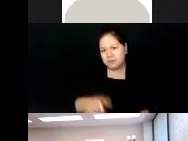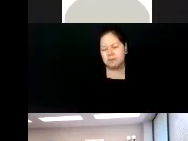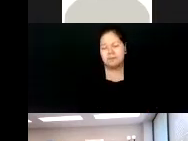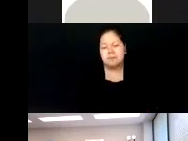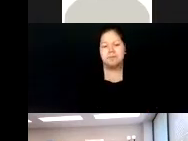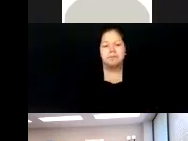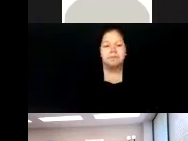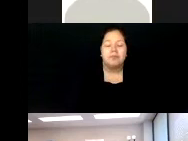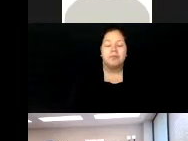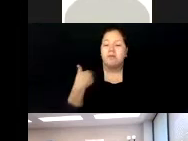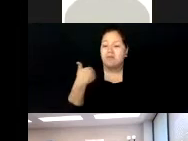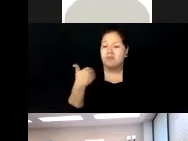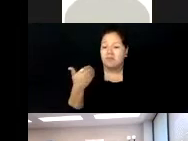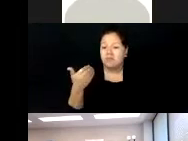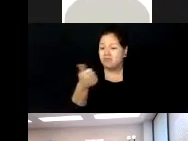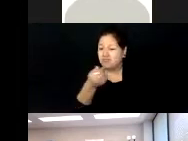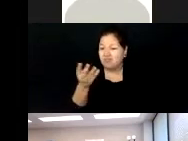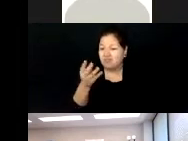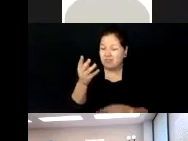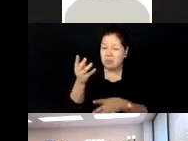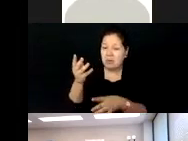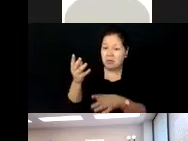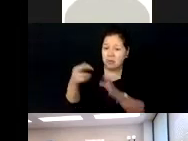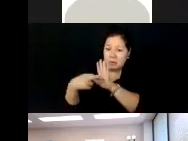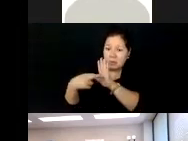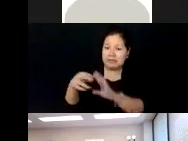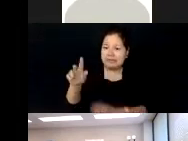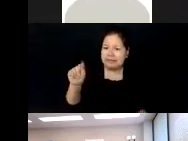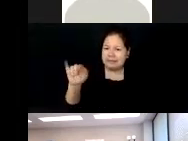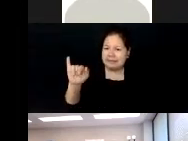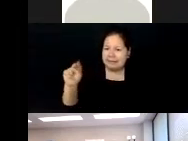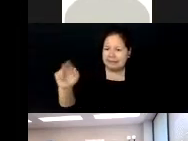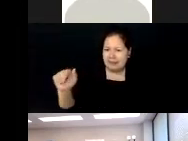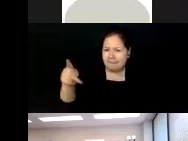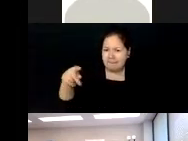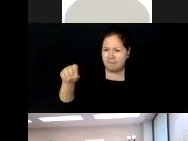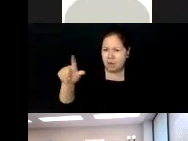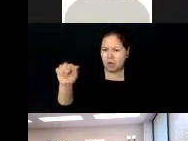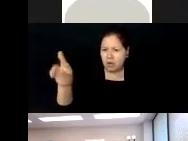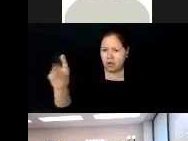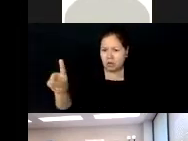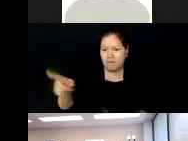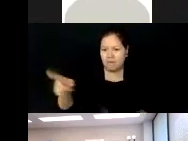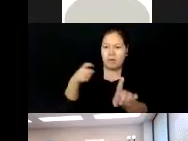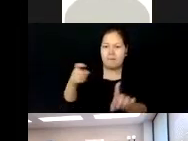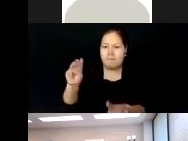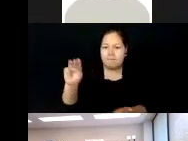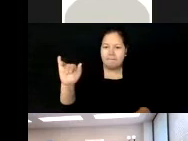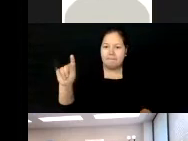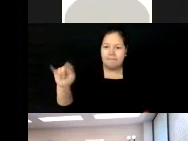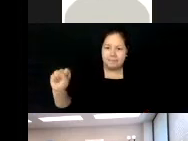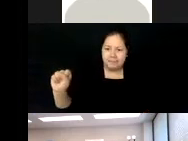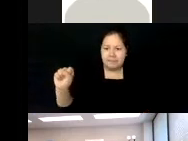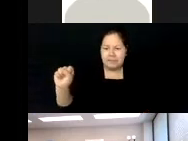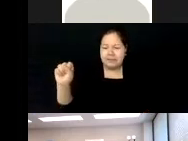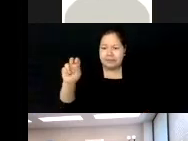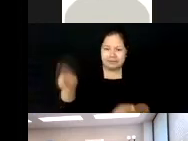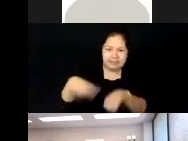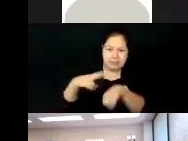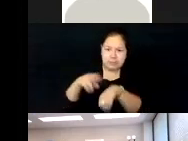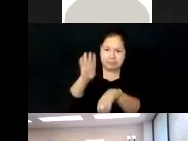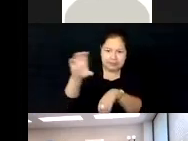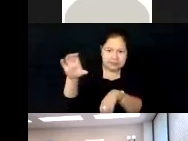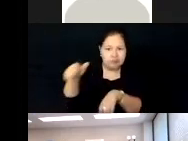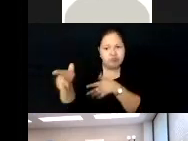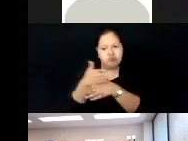had Representative Katina Pollard from Métis Nation BC to share her wisdom and her